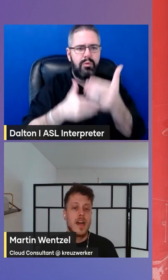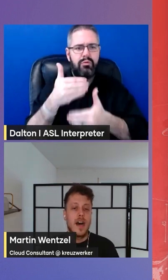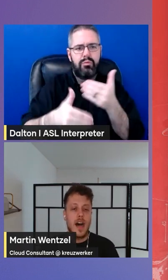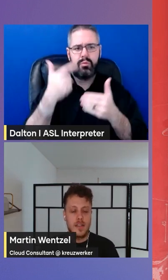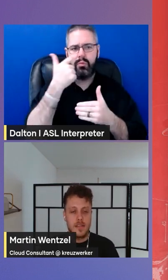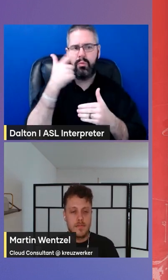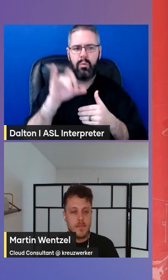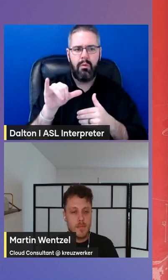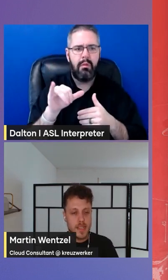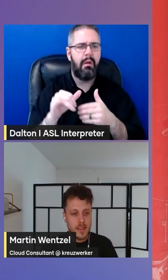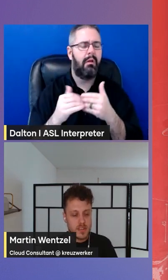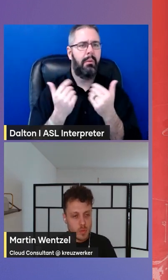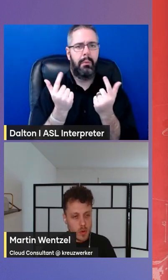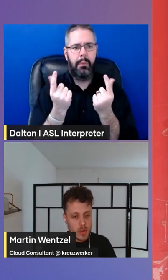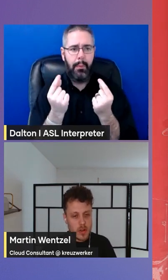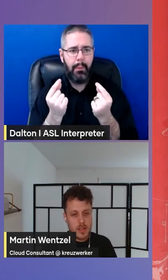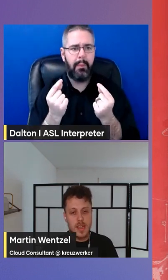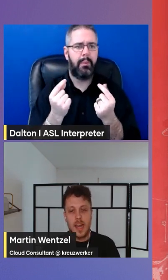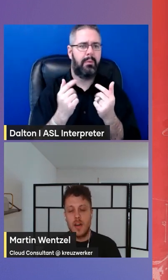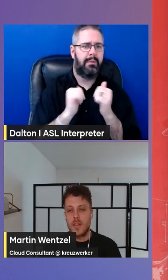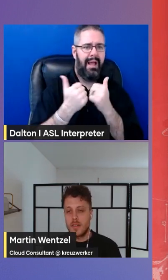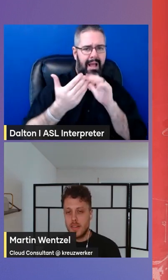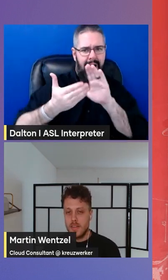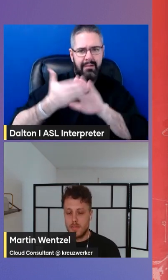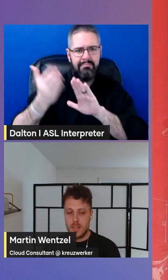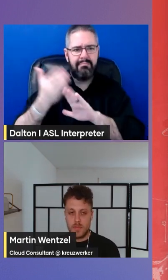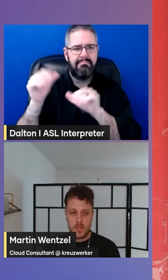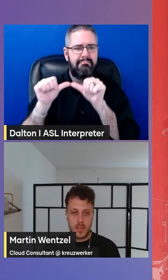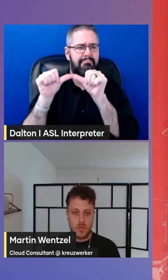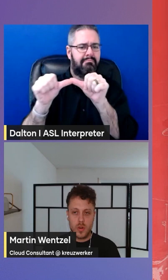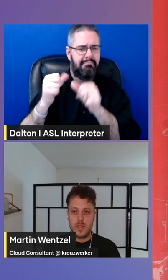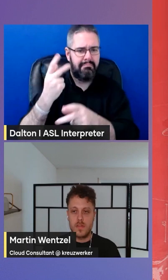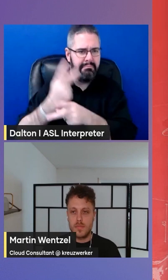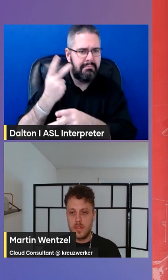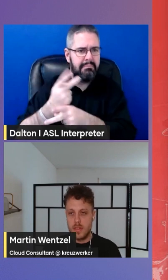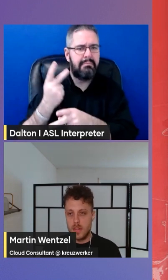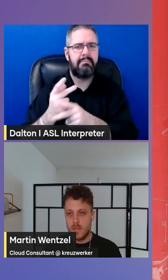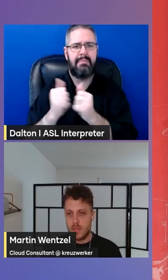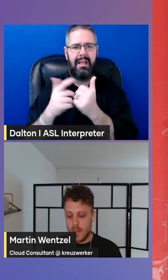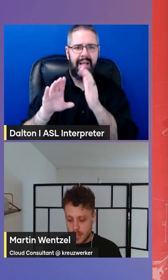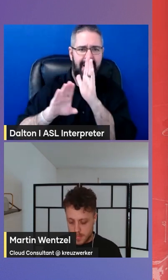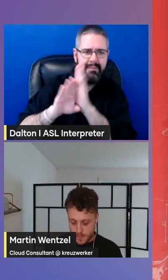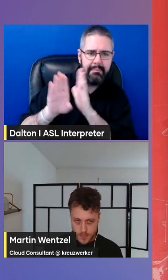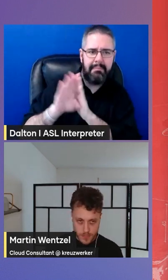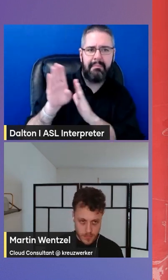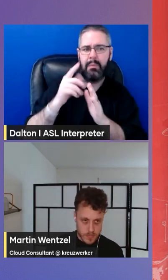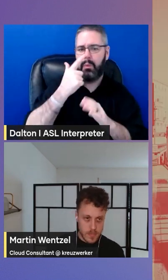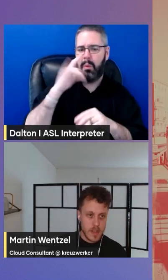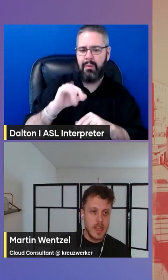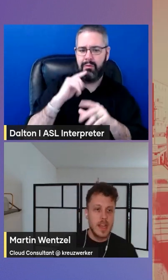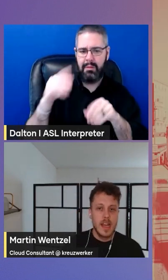like, how maintenance works, how the development works of a provider.